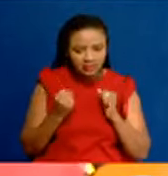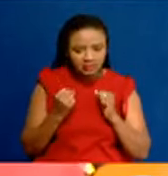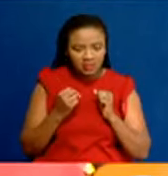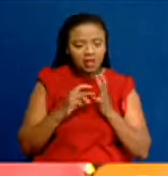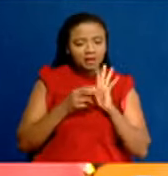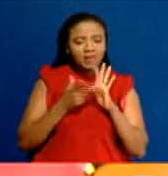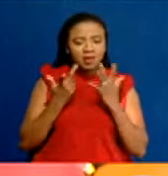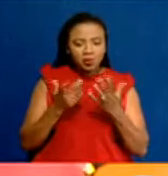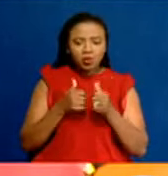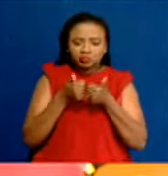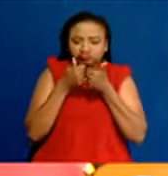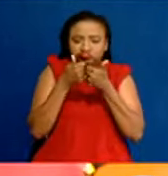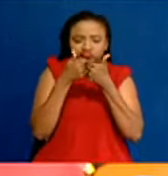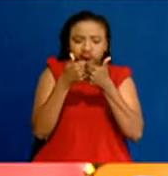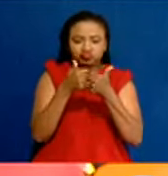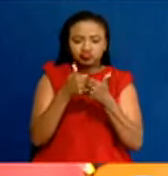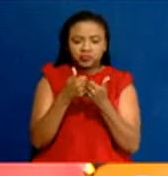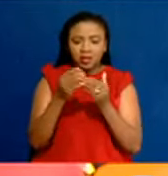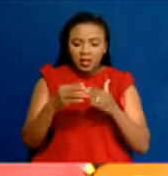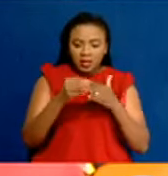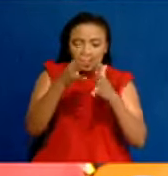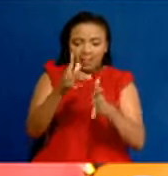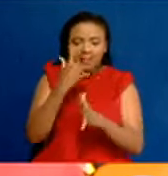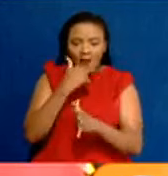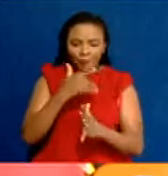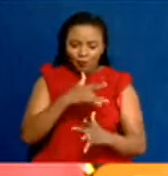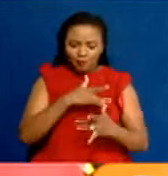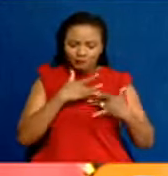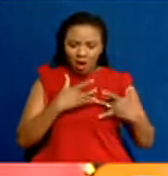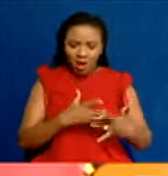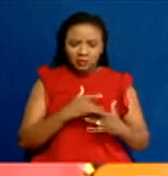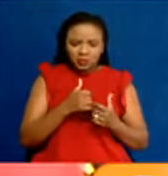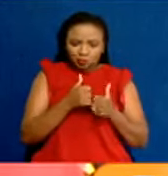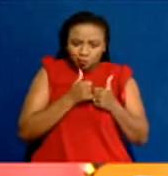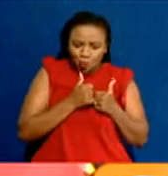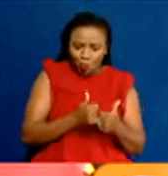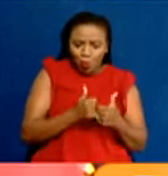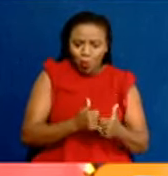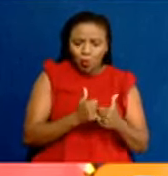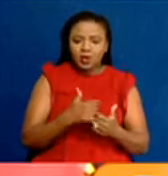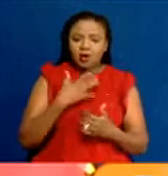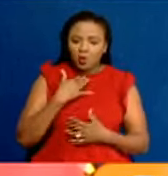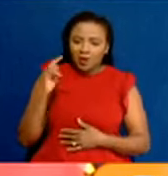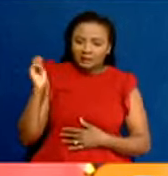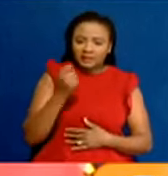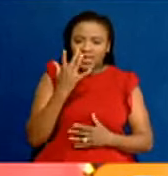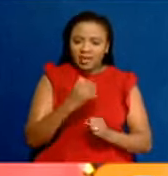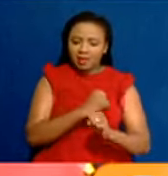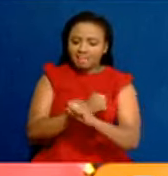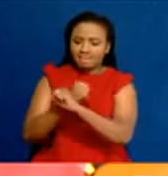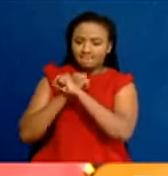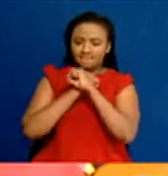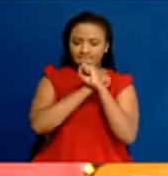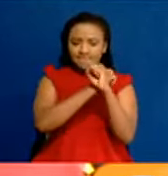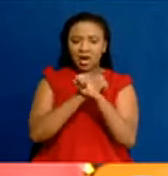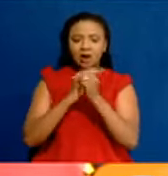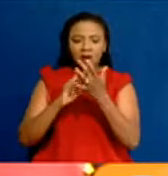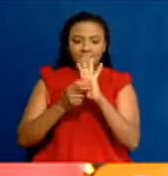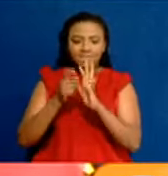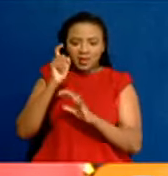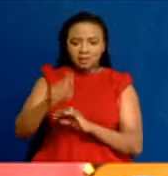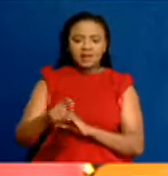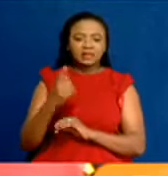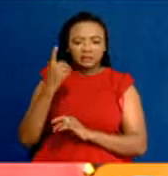good for any leader who has a good, who wants, wishes well for our motherland to stand